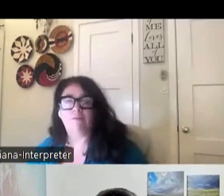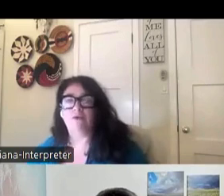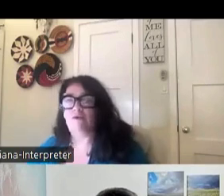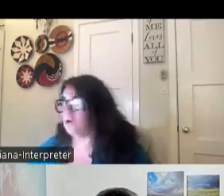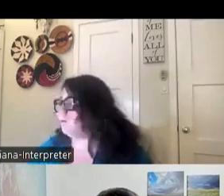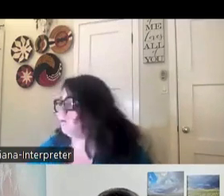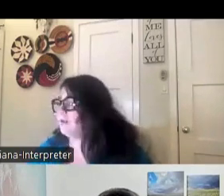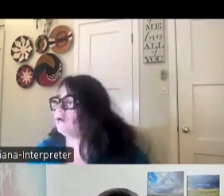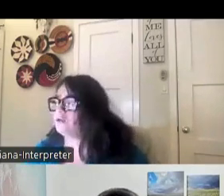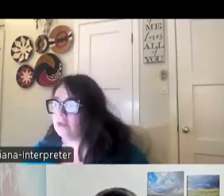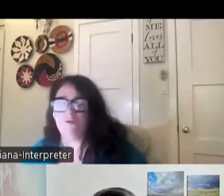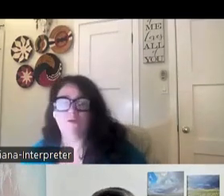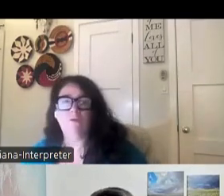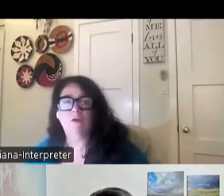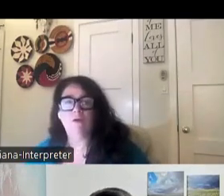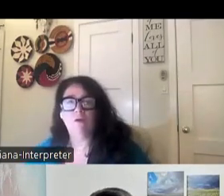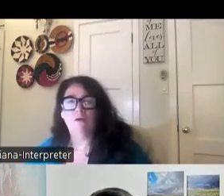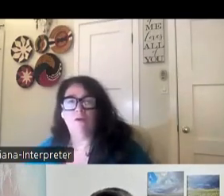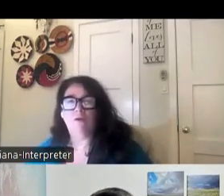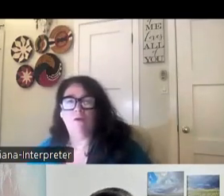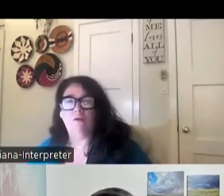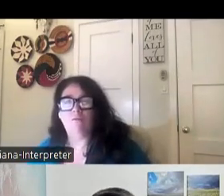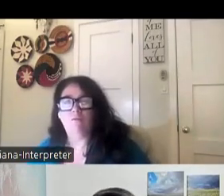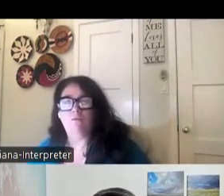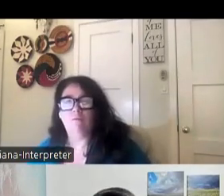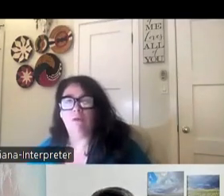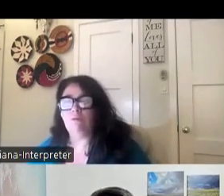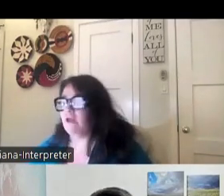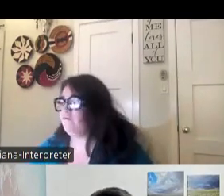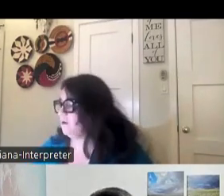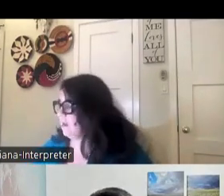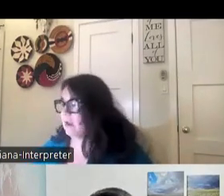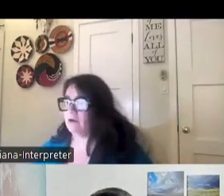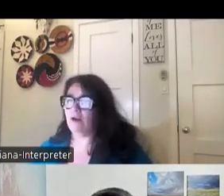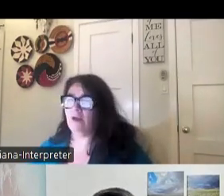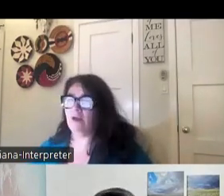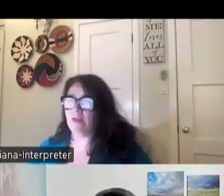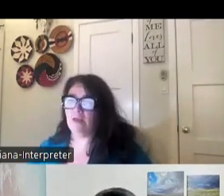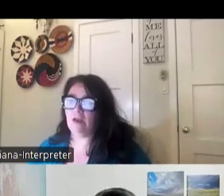So to shift gears a bit, I really want to focus on precipitation and hydroclimate,